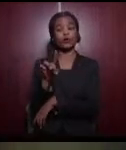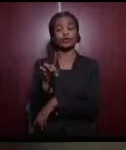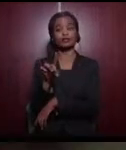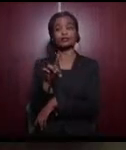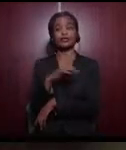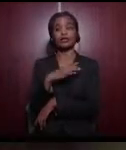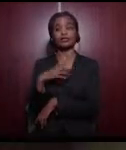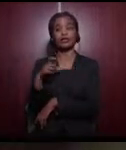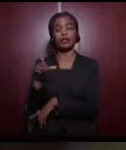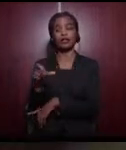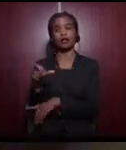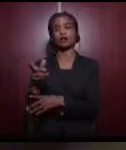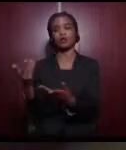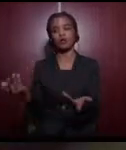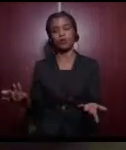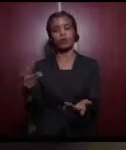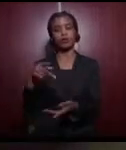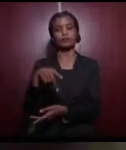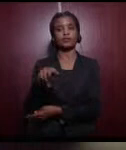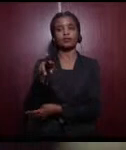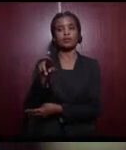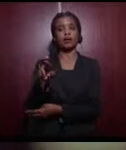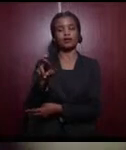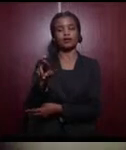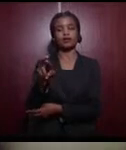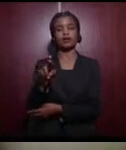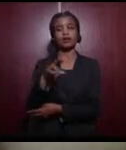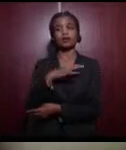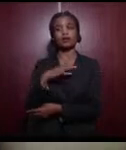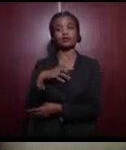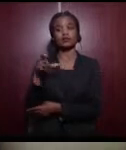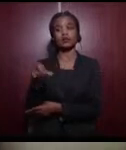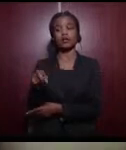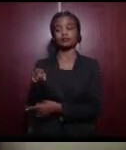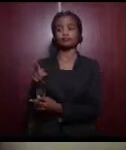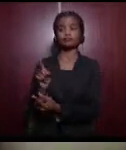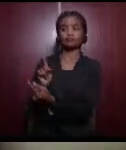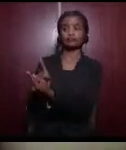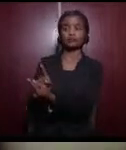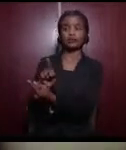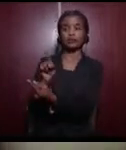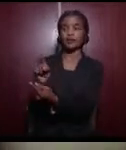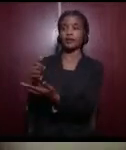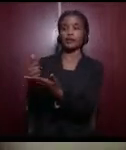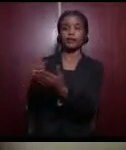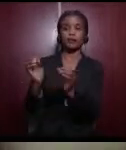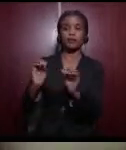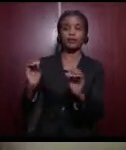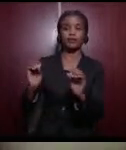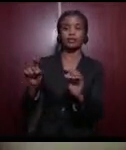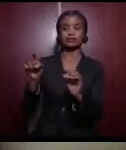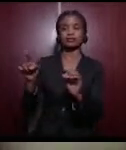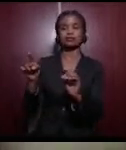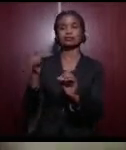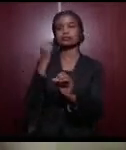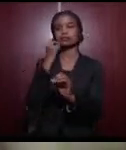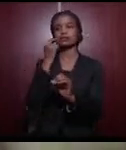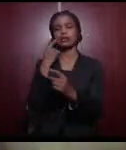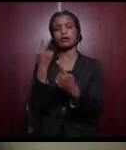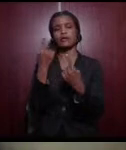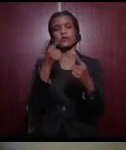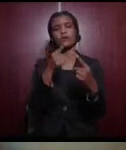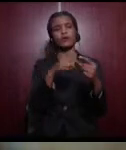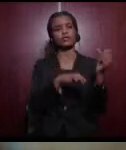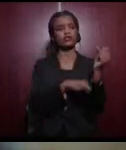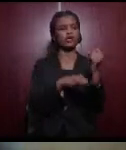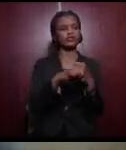councillor, and then you end up not getting any assistance there, and he end up referring you to certain structures of which you end